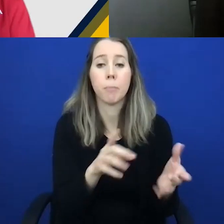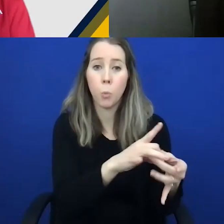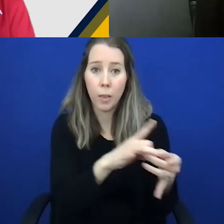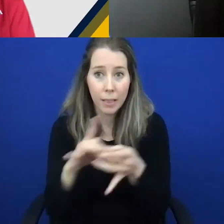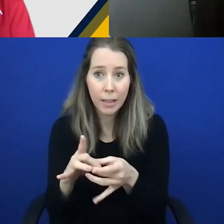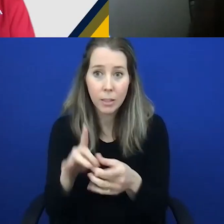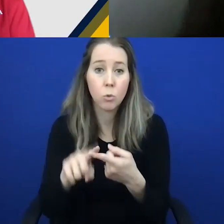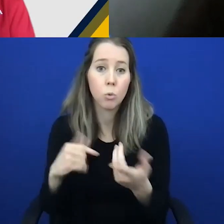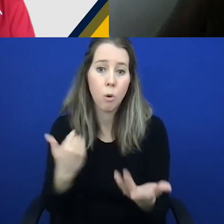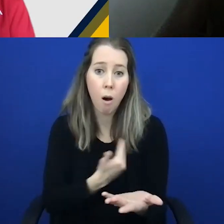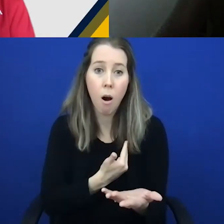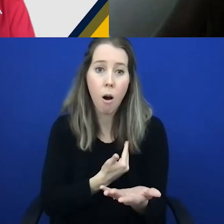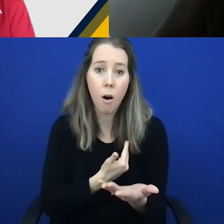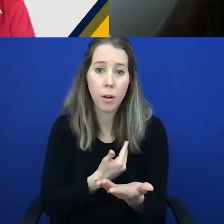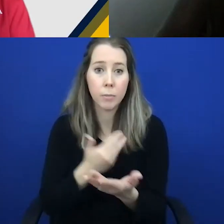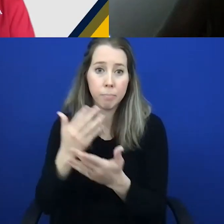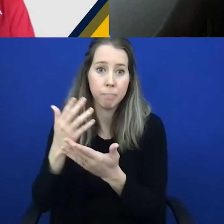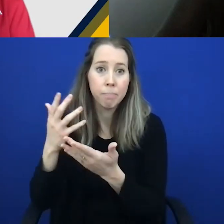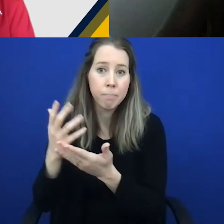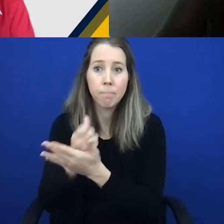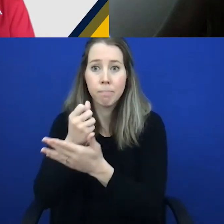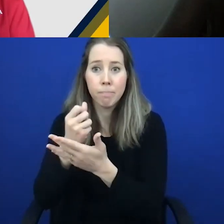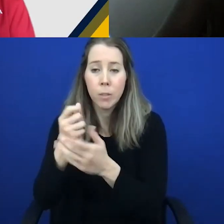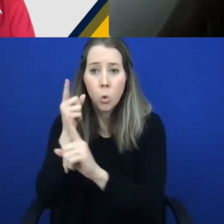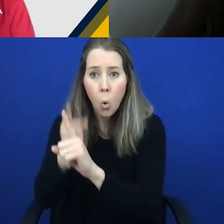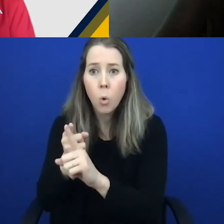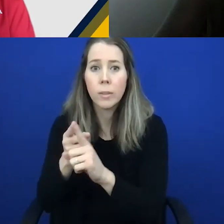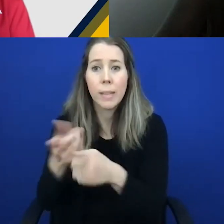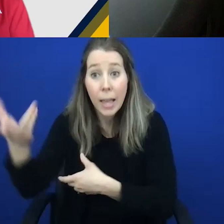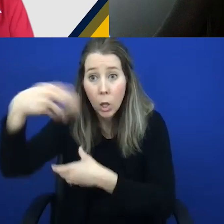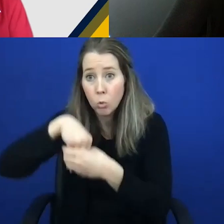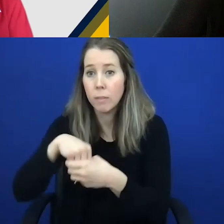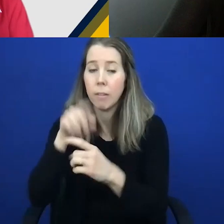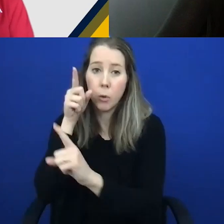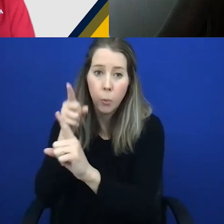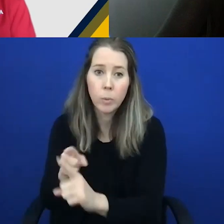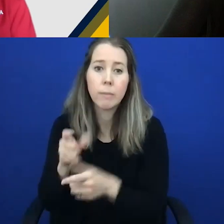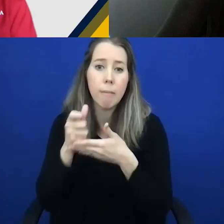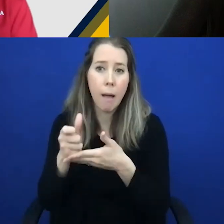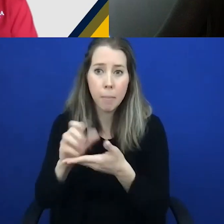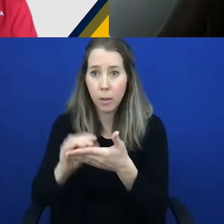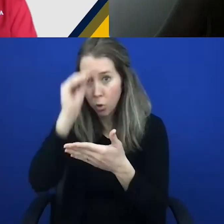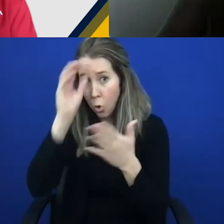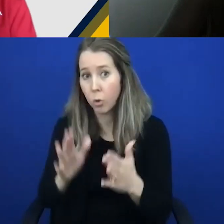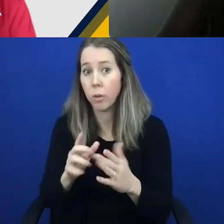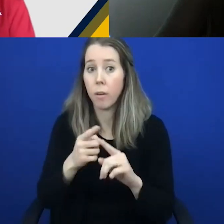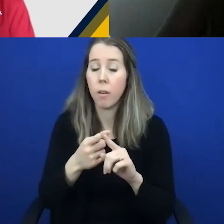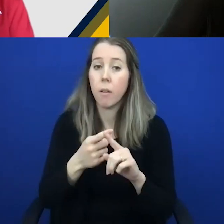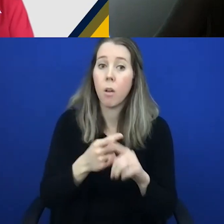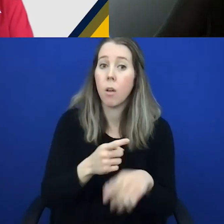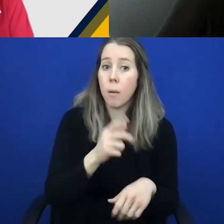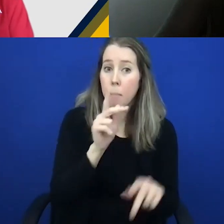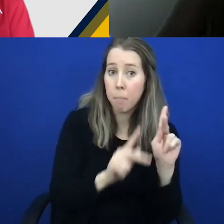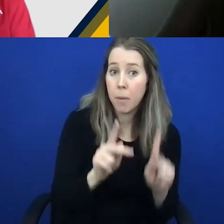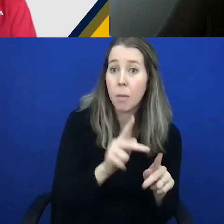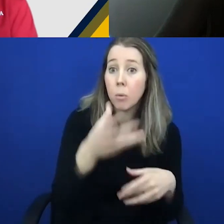to our equity goals and our inclusivity goals about helping learners from who identify as